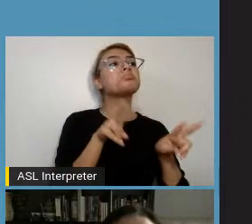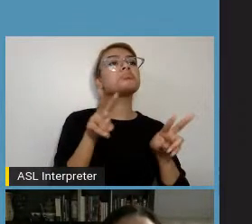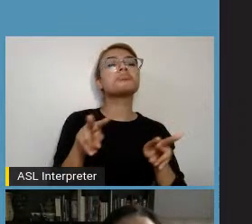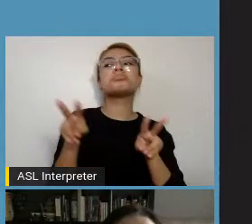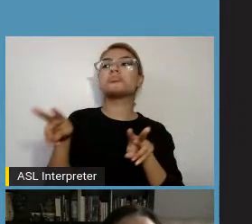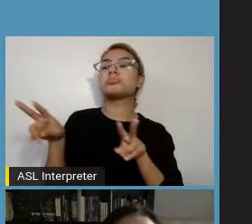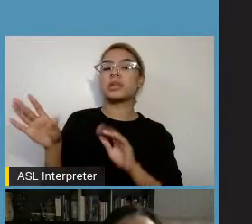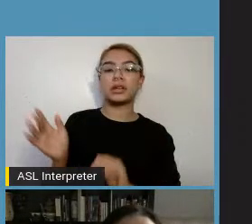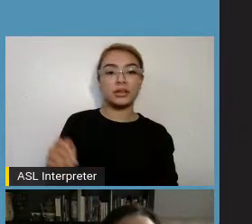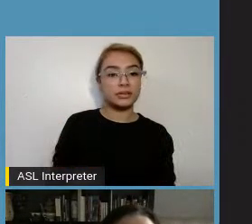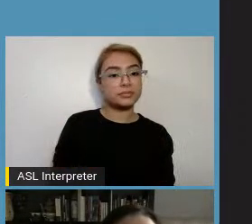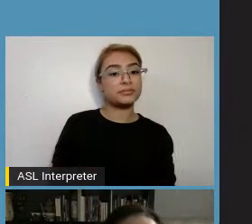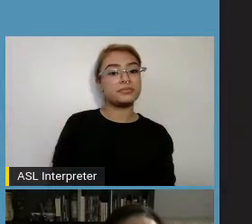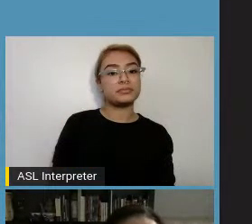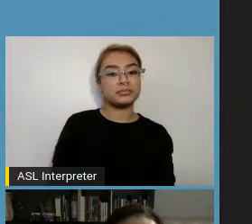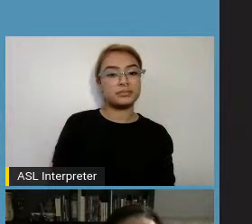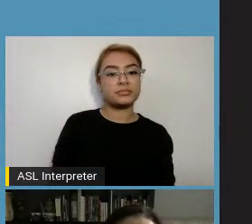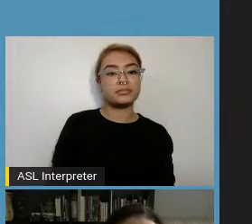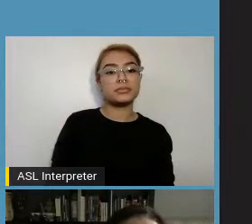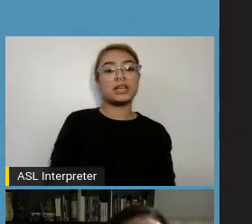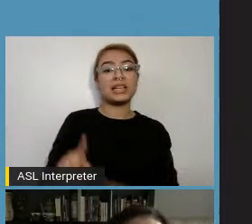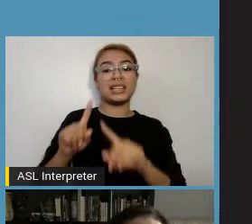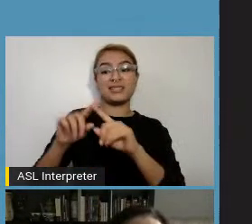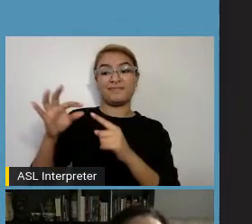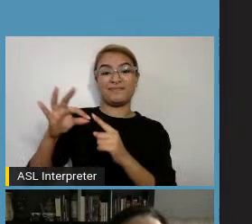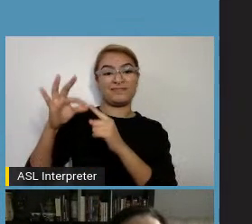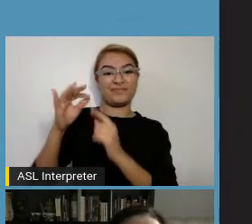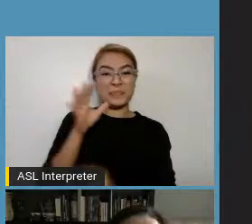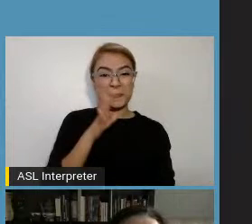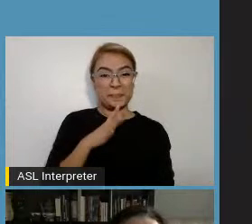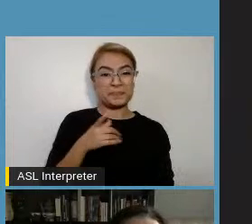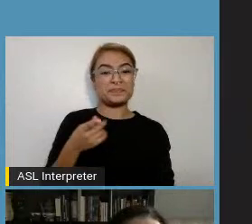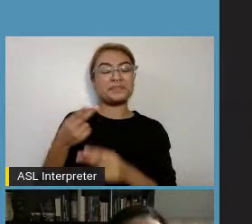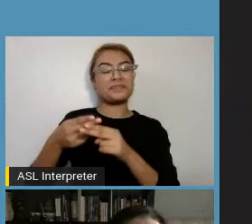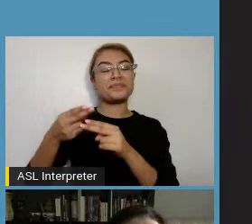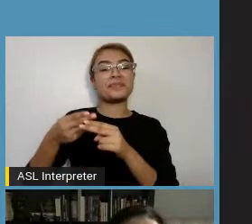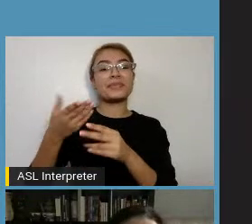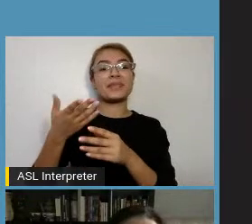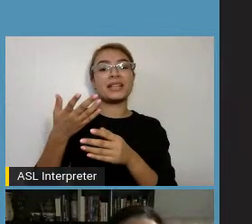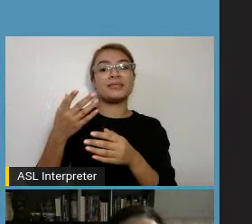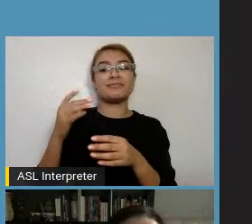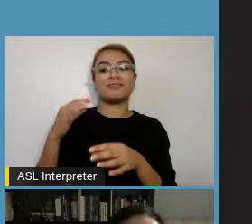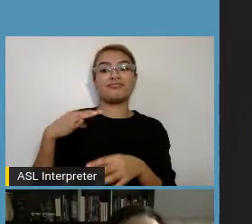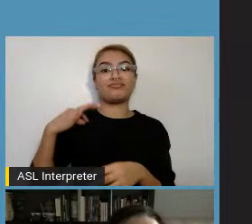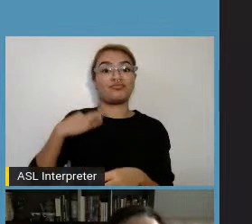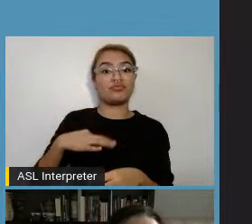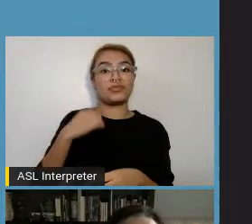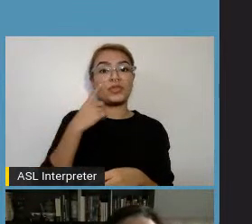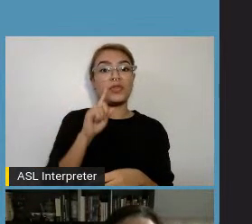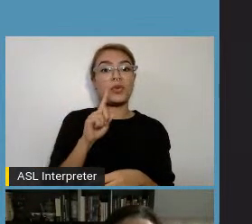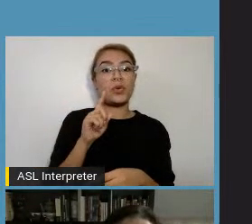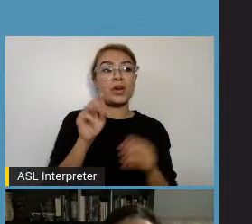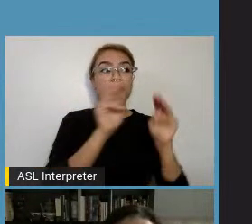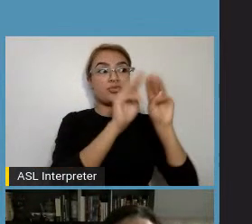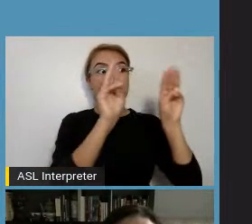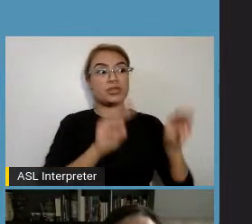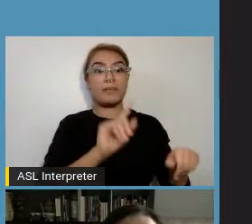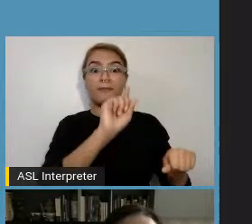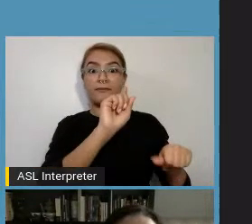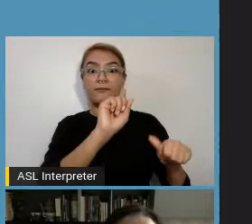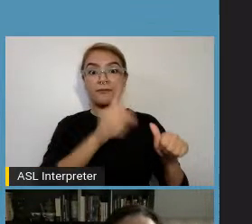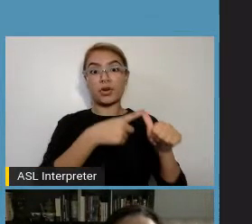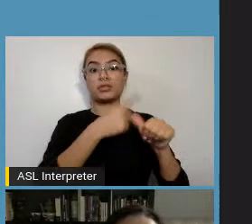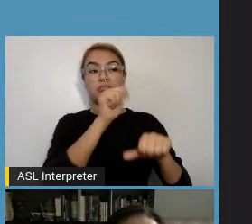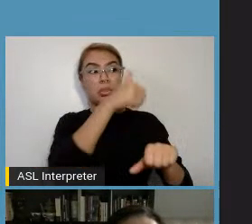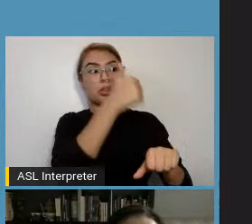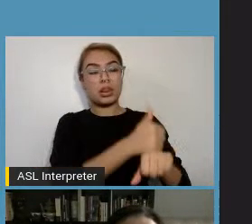Barnum was given the credit for having like the first real museum of, it was more of a cabinet of curiosities